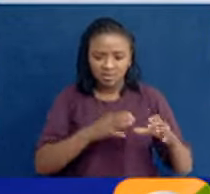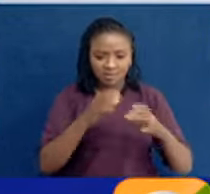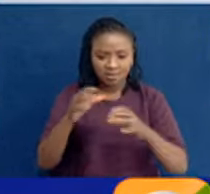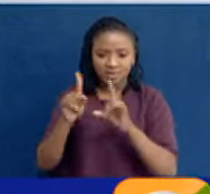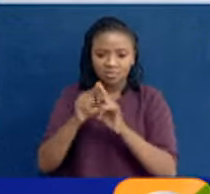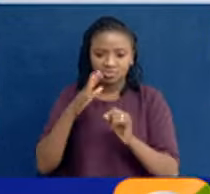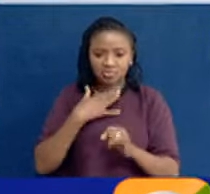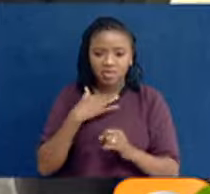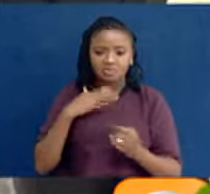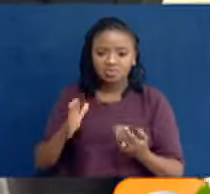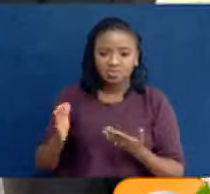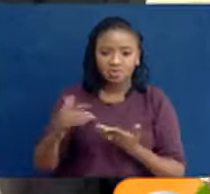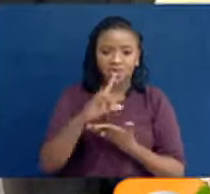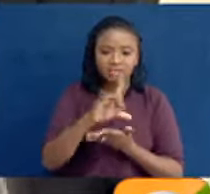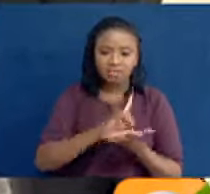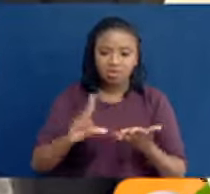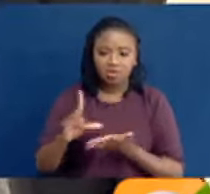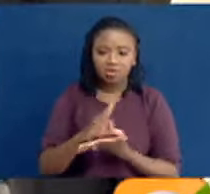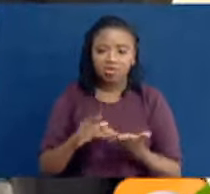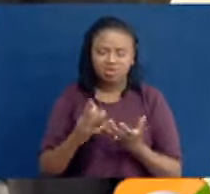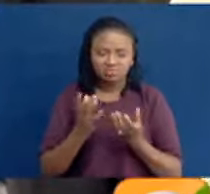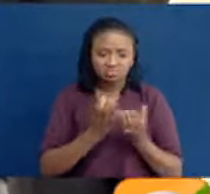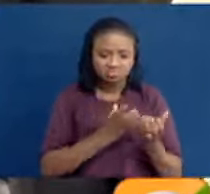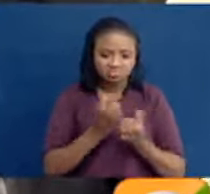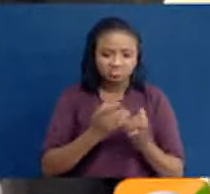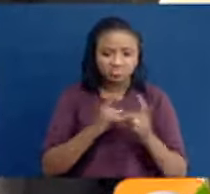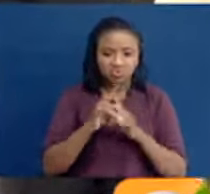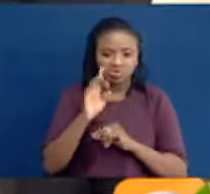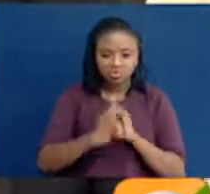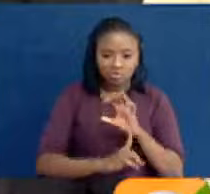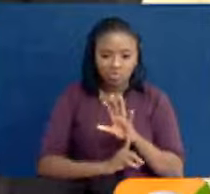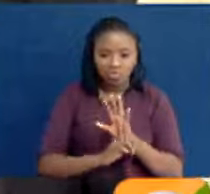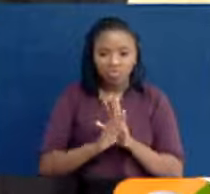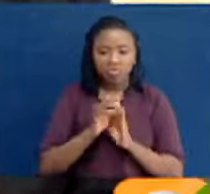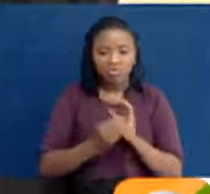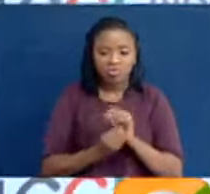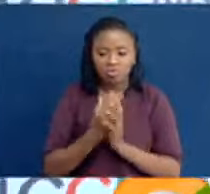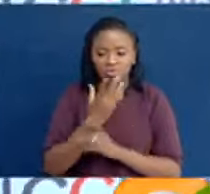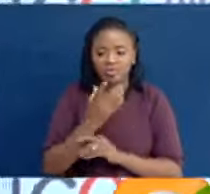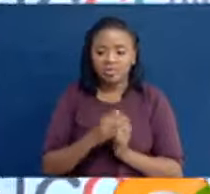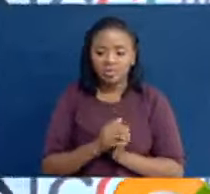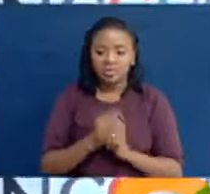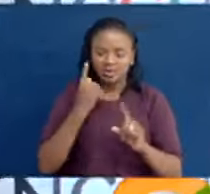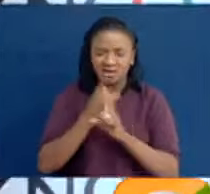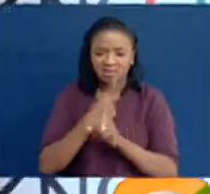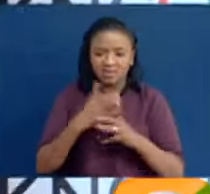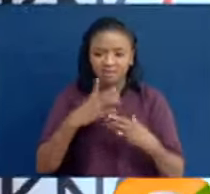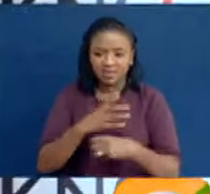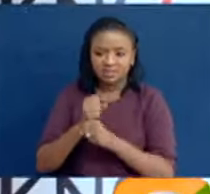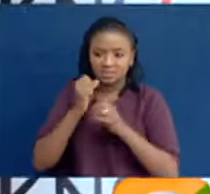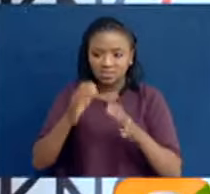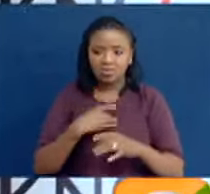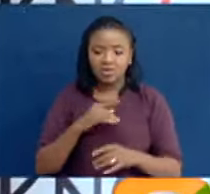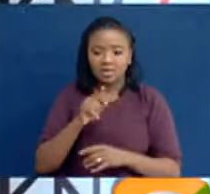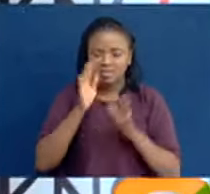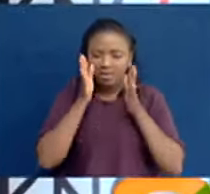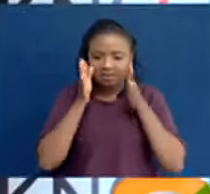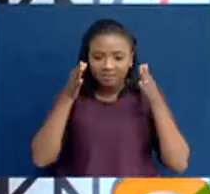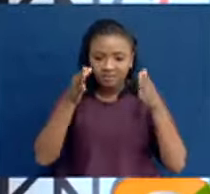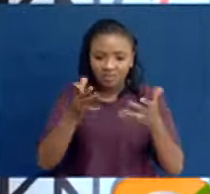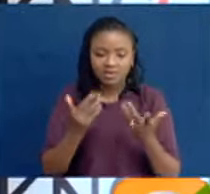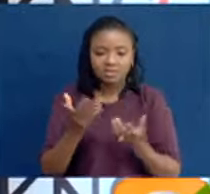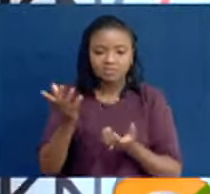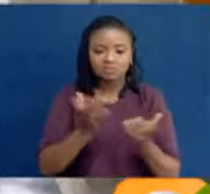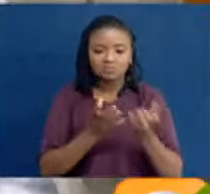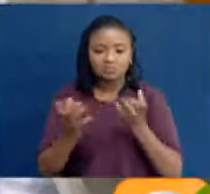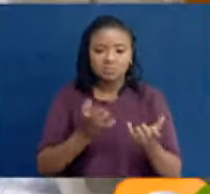connect local enterprises to the best technological growth from China. Stakeholders present will also be keen on the balance of trade between